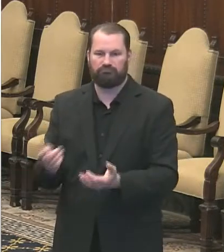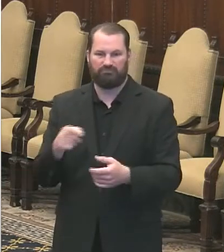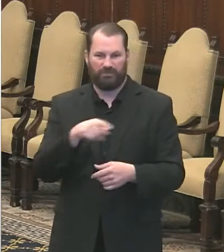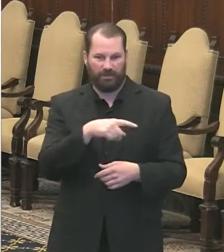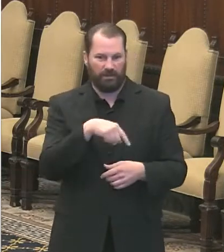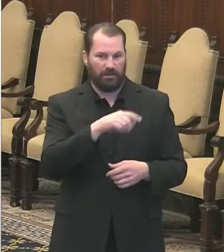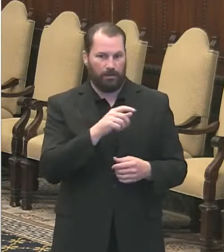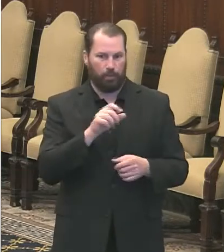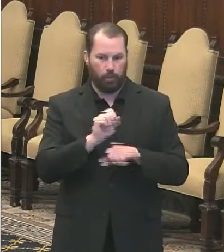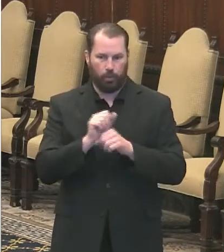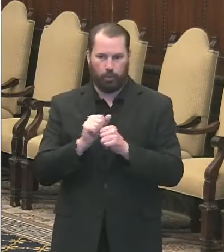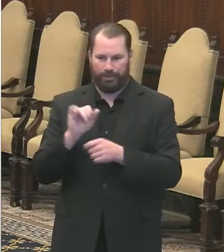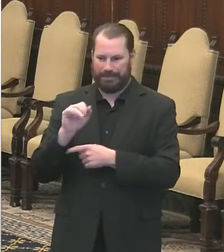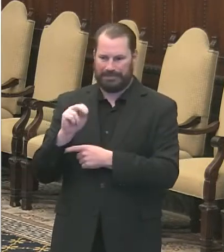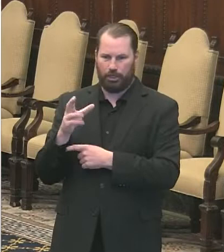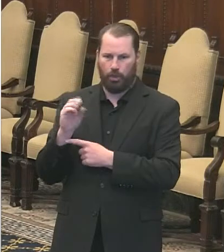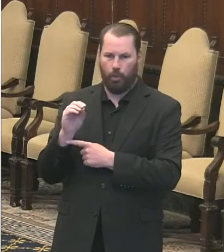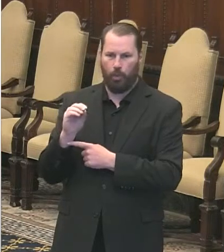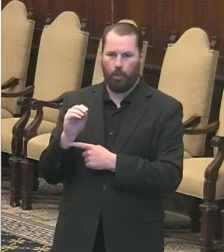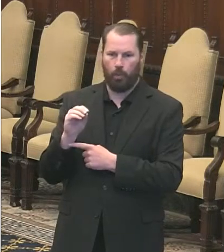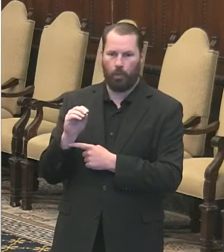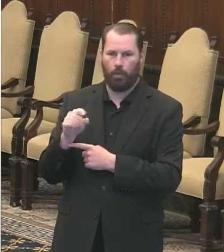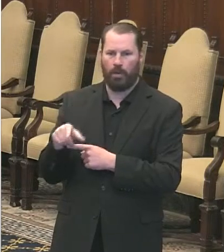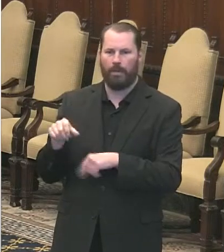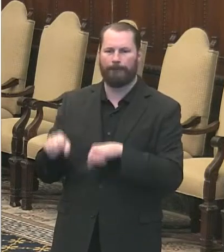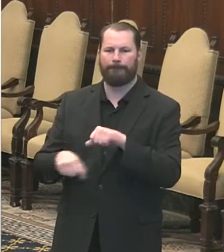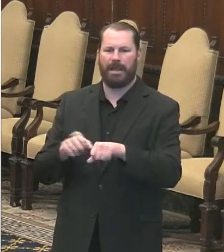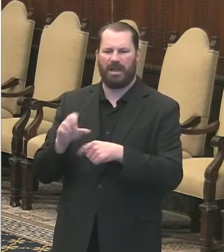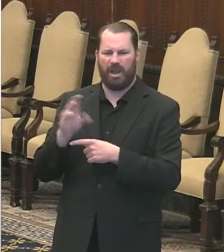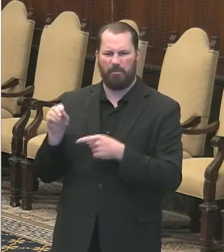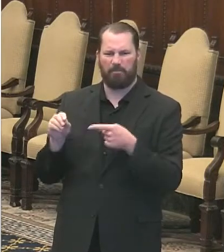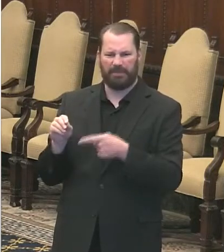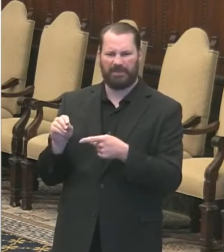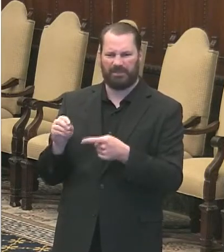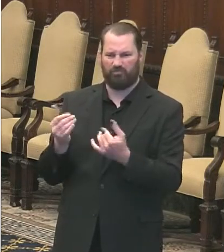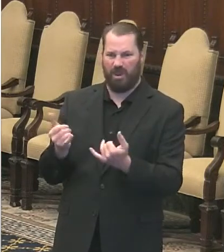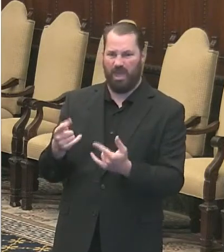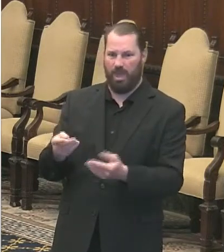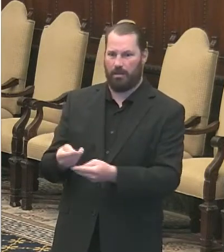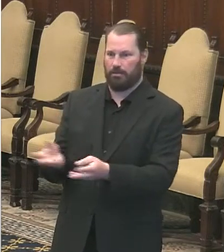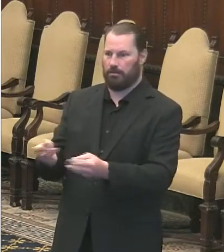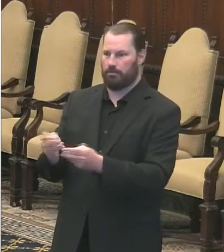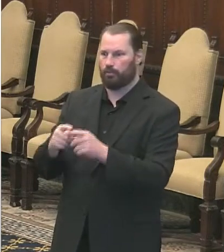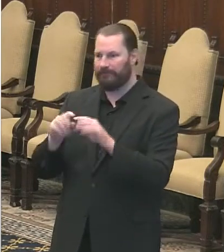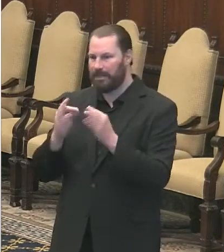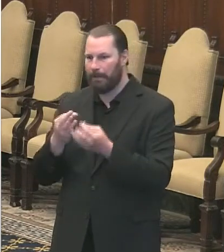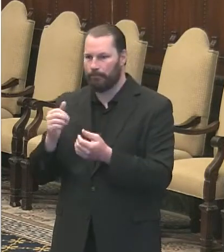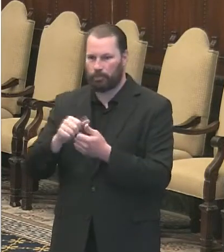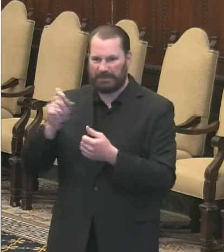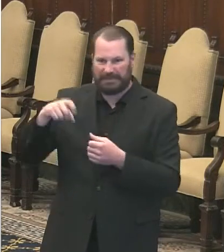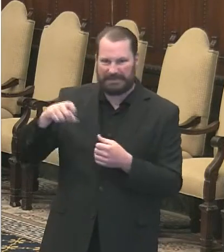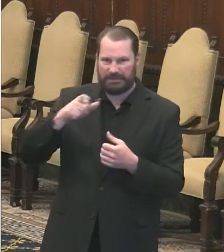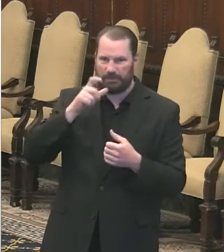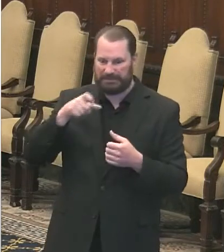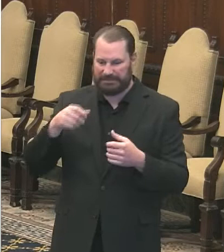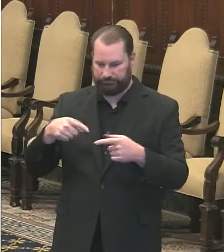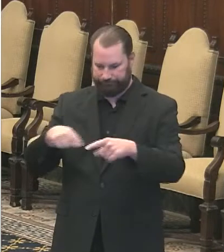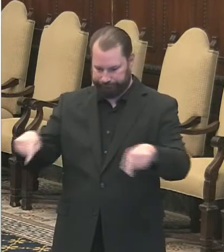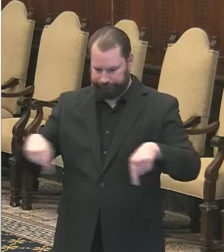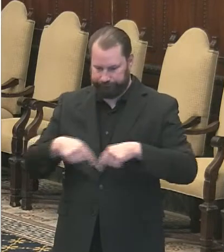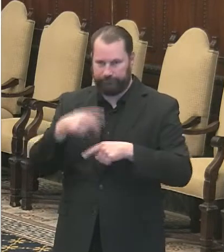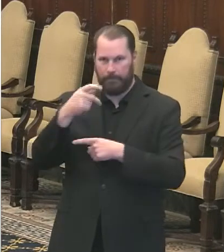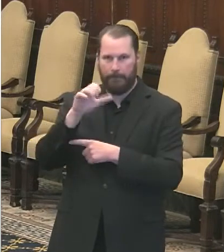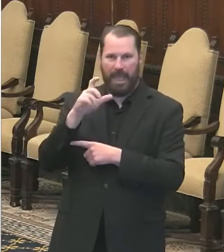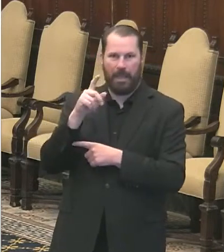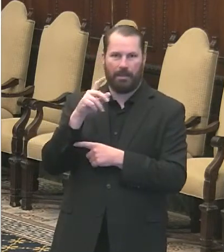is contact-free so that everyone can be assured that any crib that arrives is not contaminated with the coronavirus. So any pregnant woman